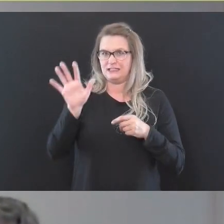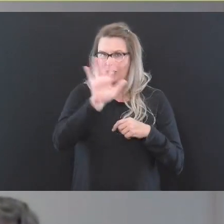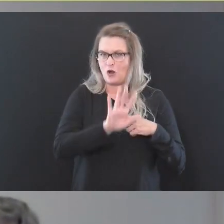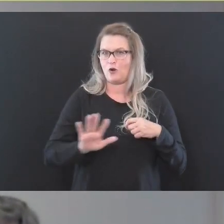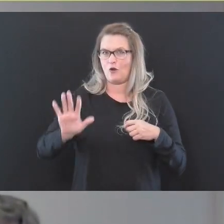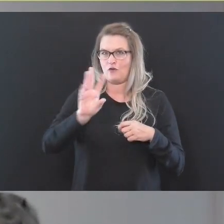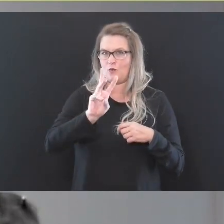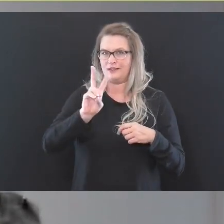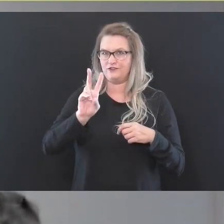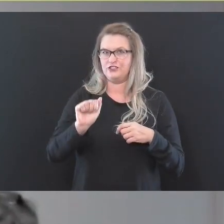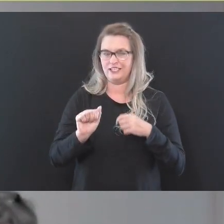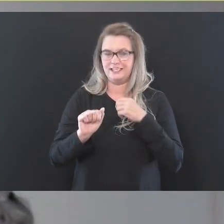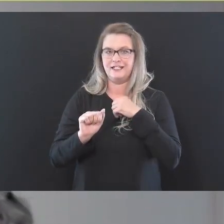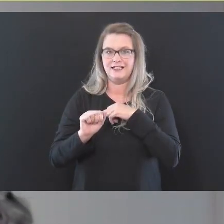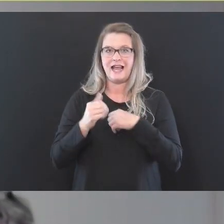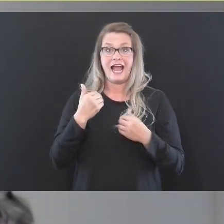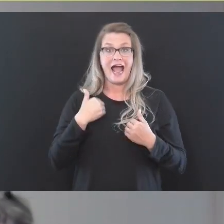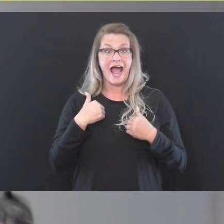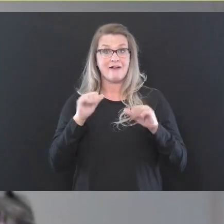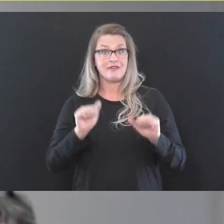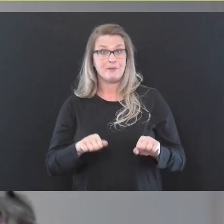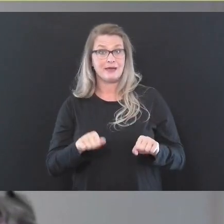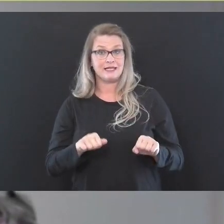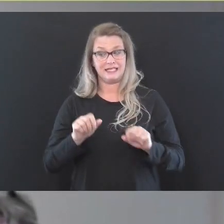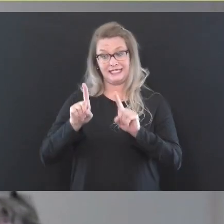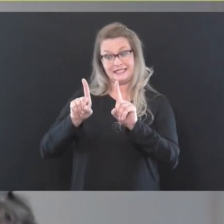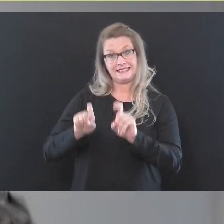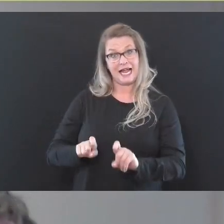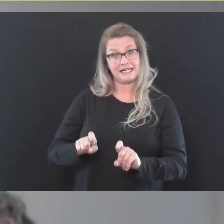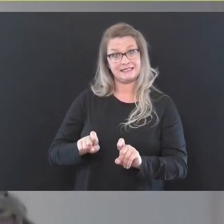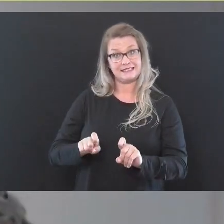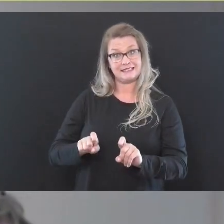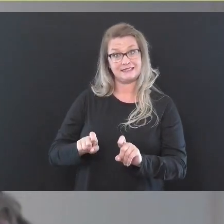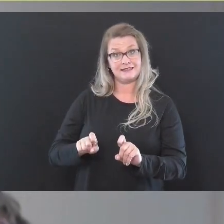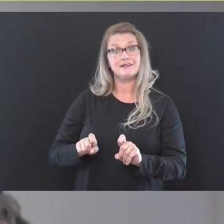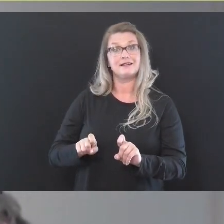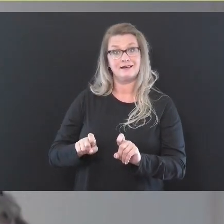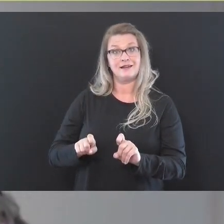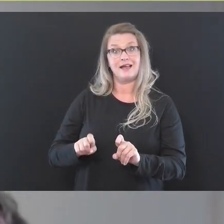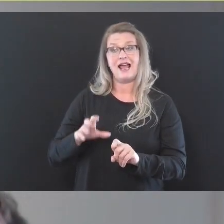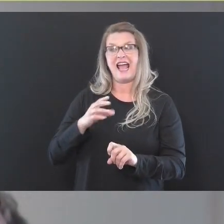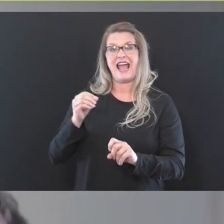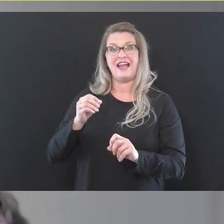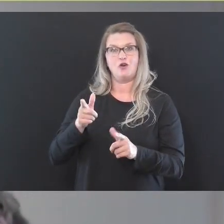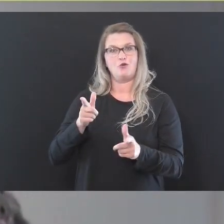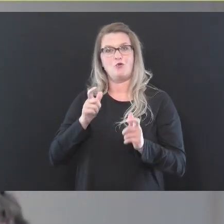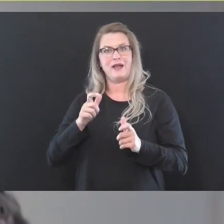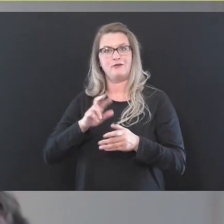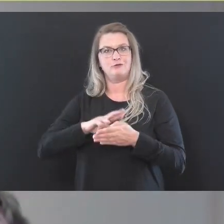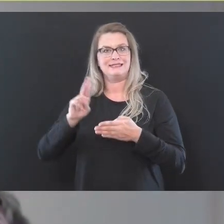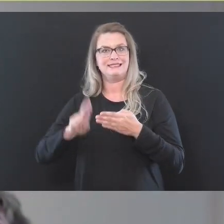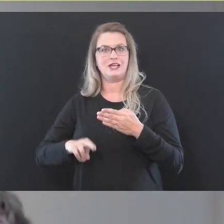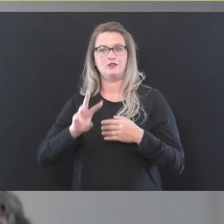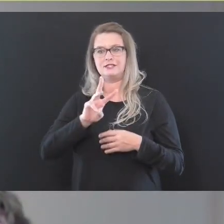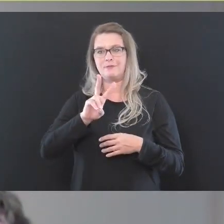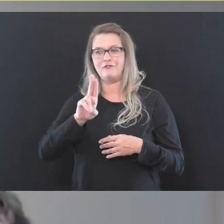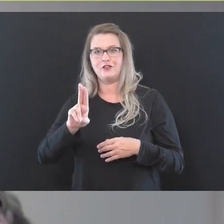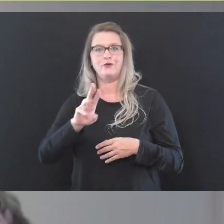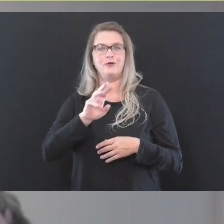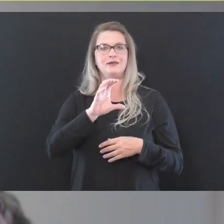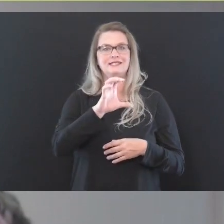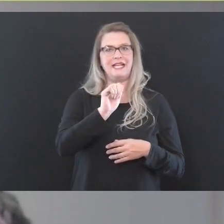that have their ability to do that testing. Some of them can do that quick turnaround, the WVUs and the CAMCs and